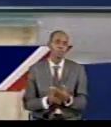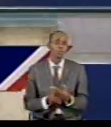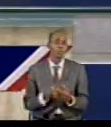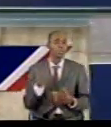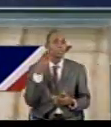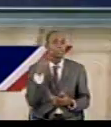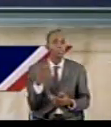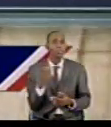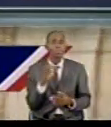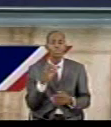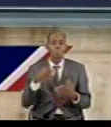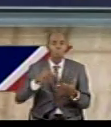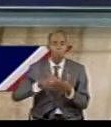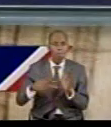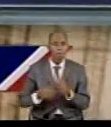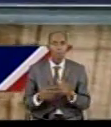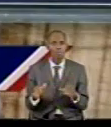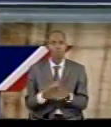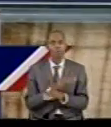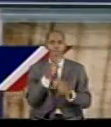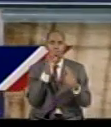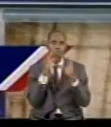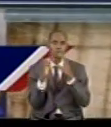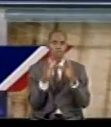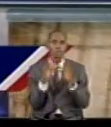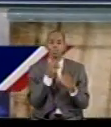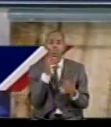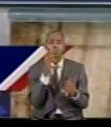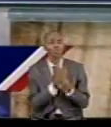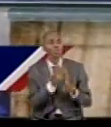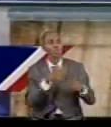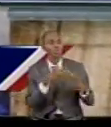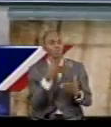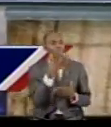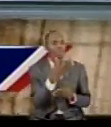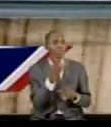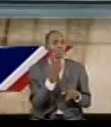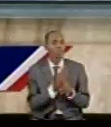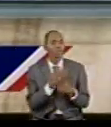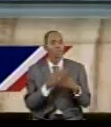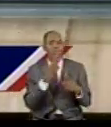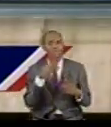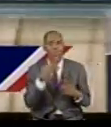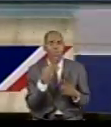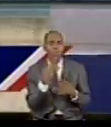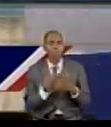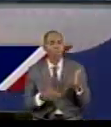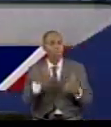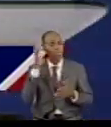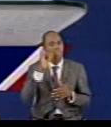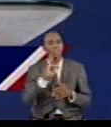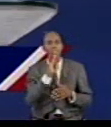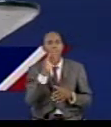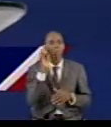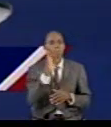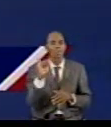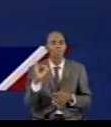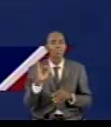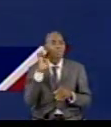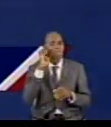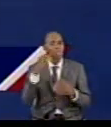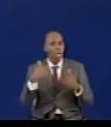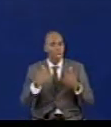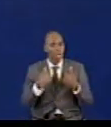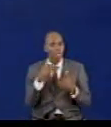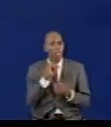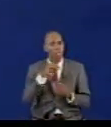go there to, you know, communicate and to tell what he had been preaching. He wanted to know he had a purpose.